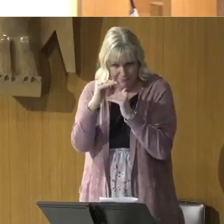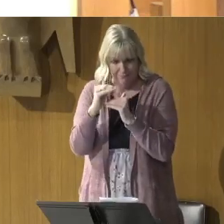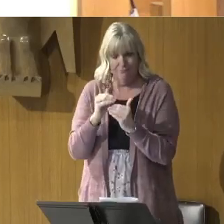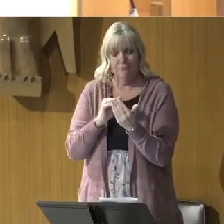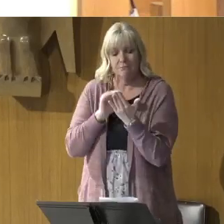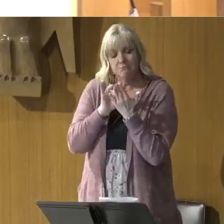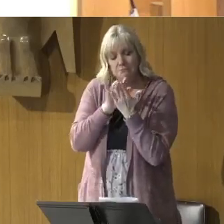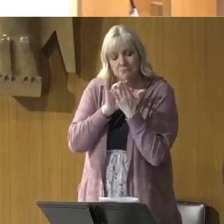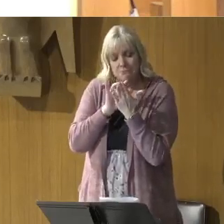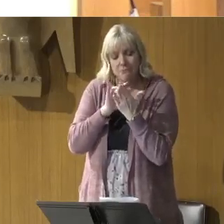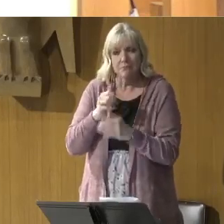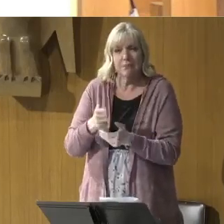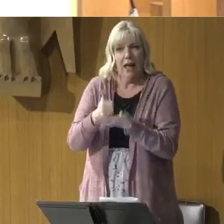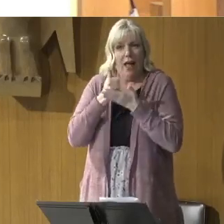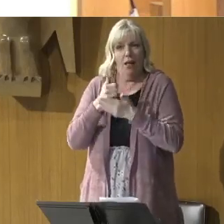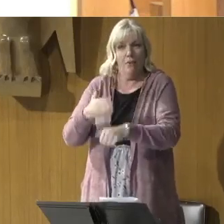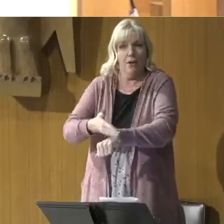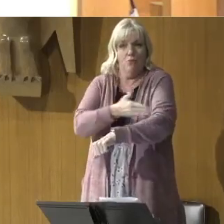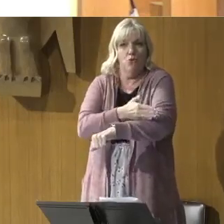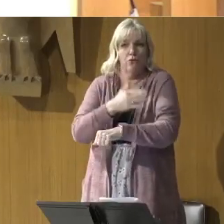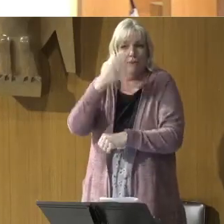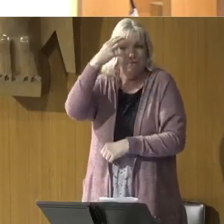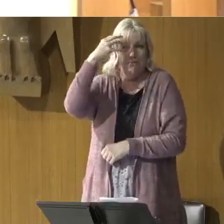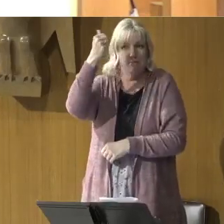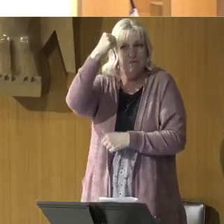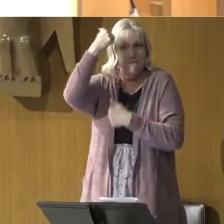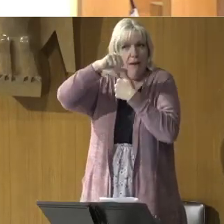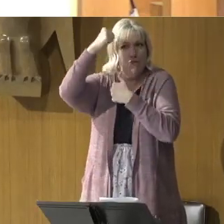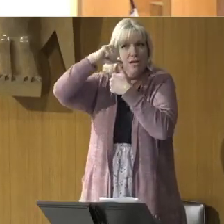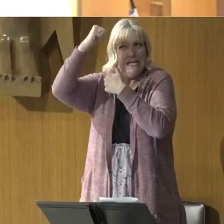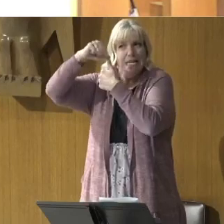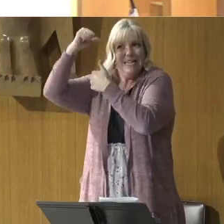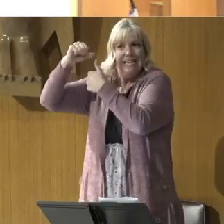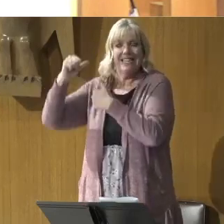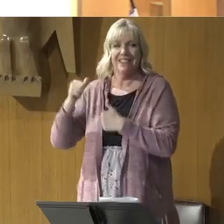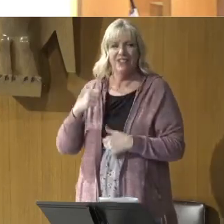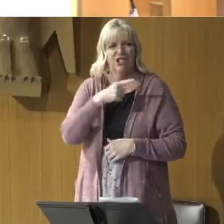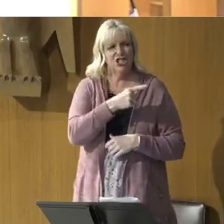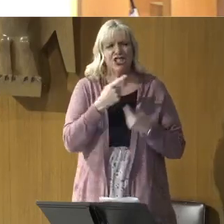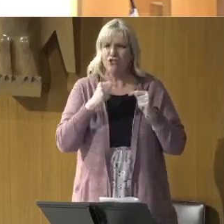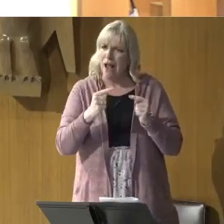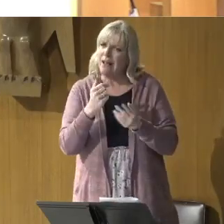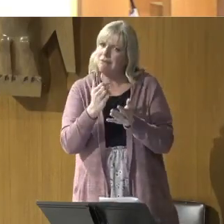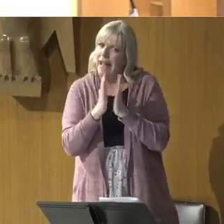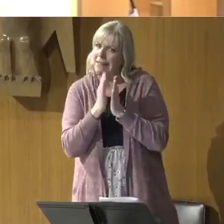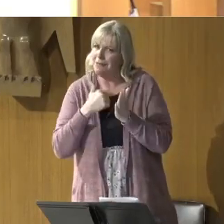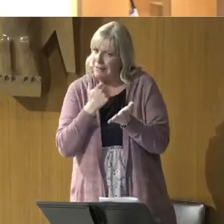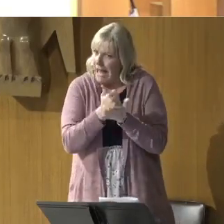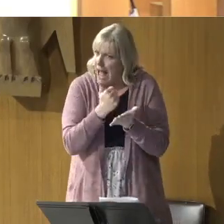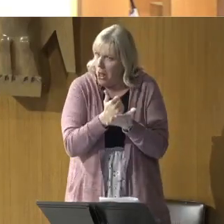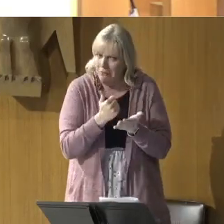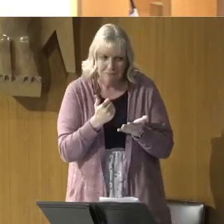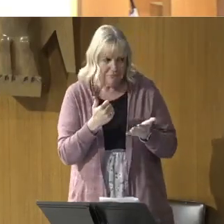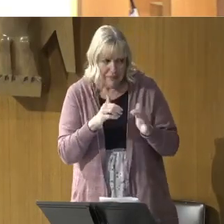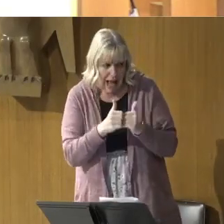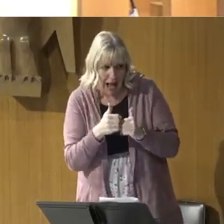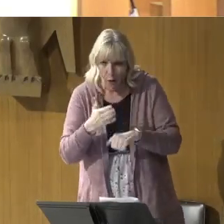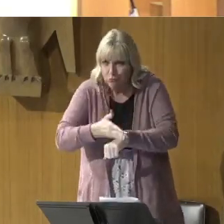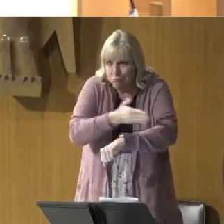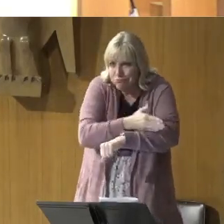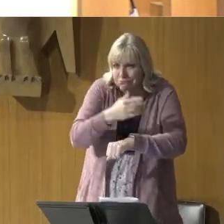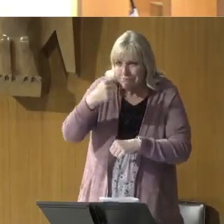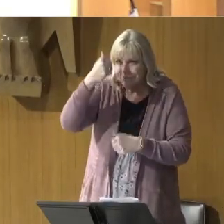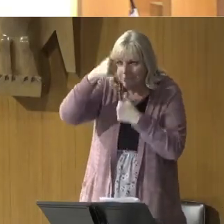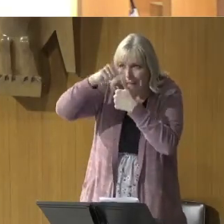improve her memory. Jen had been looking for tools to try to help with her memory, and so this app seemed like it was going to be the perfect